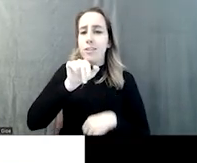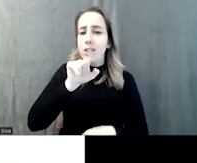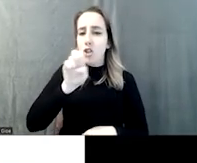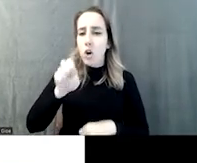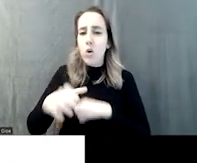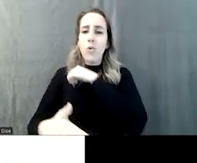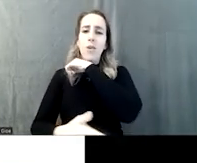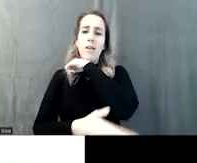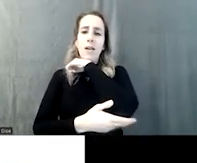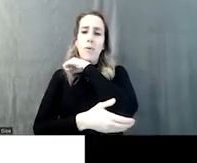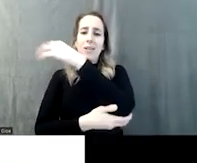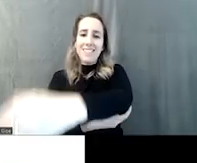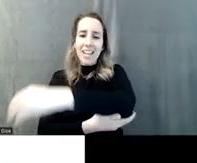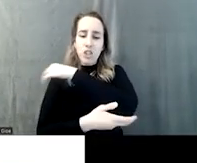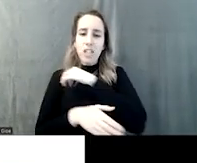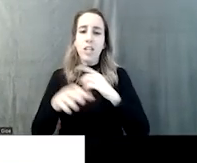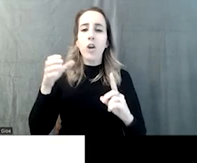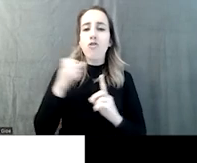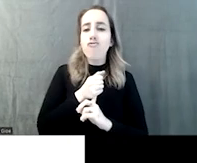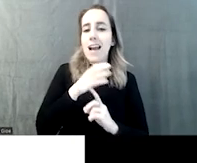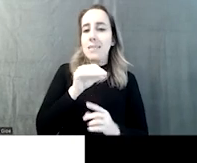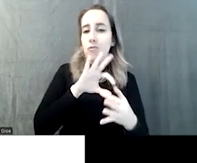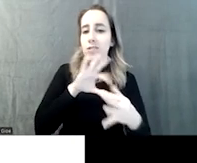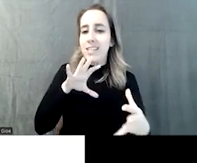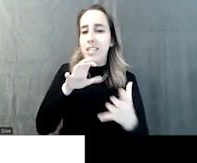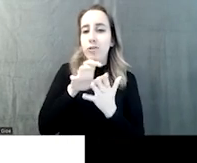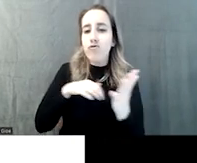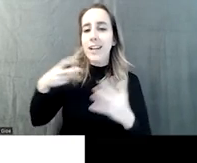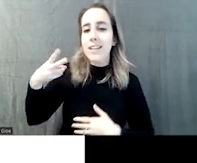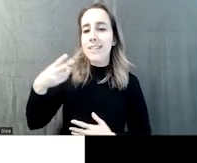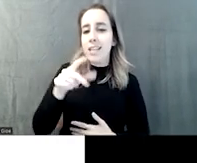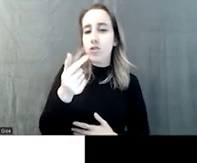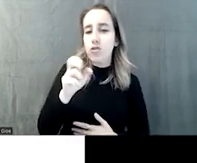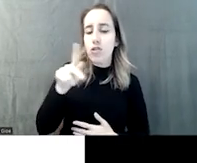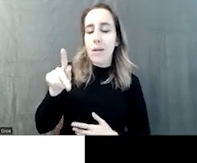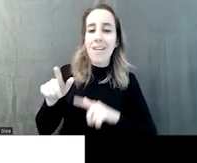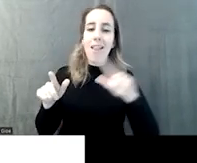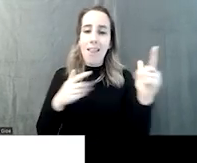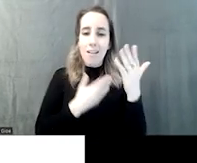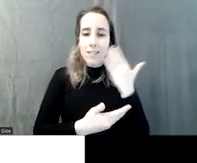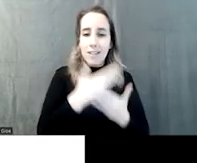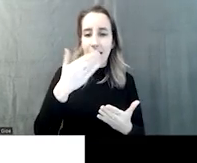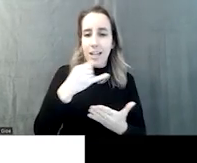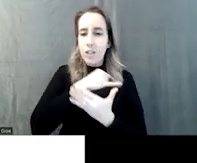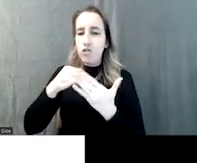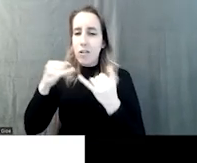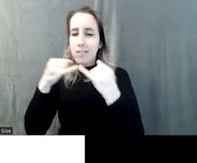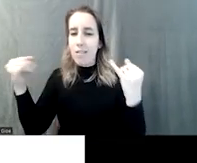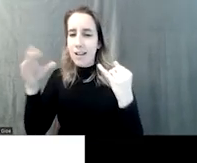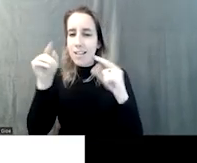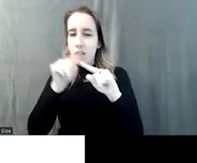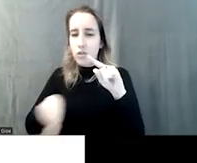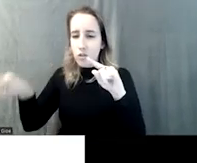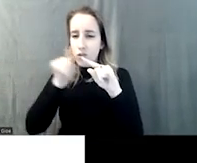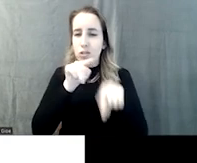extension, grasp and release, raking scissor grip, left hand, draws lines and circles, she